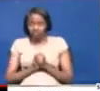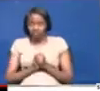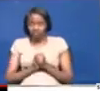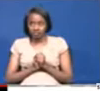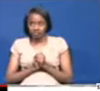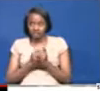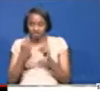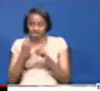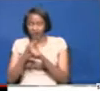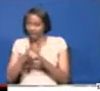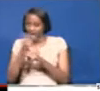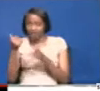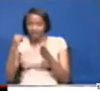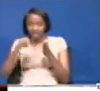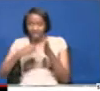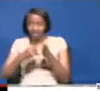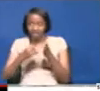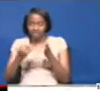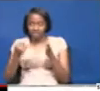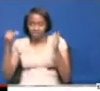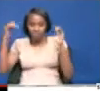industries.